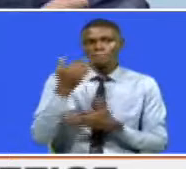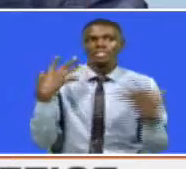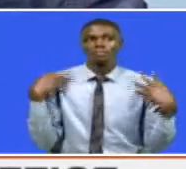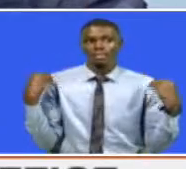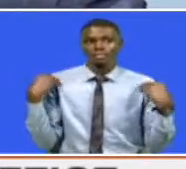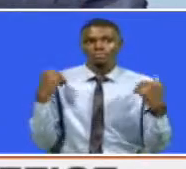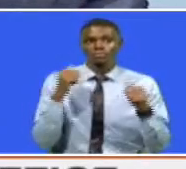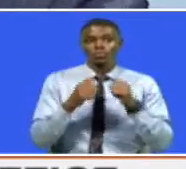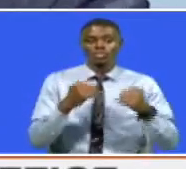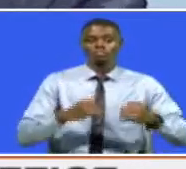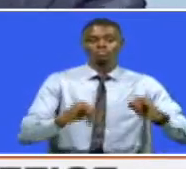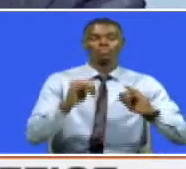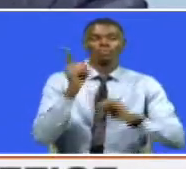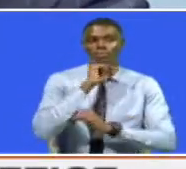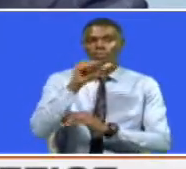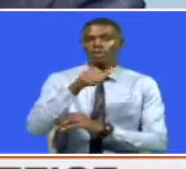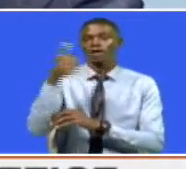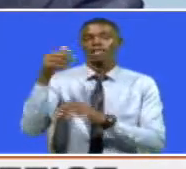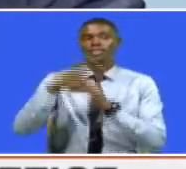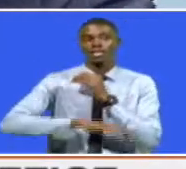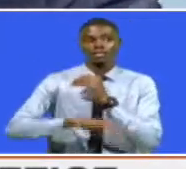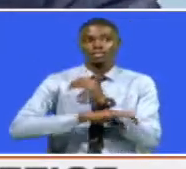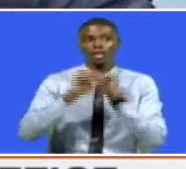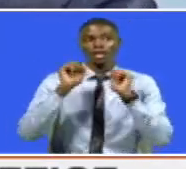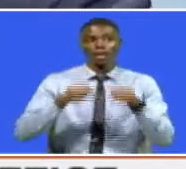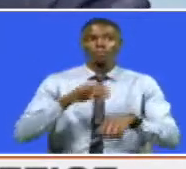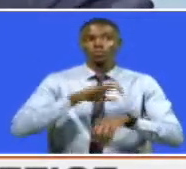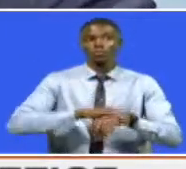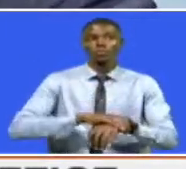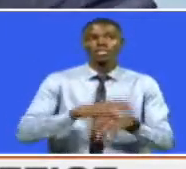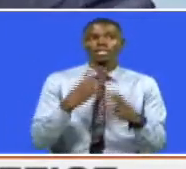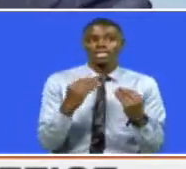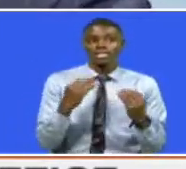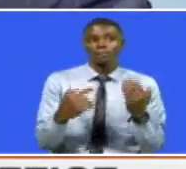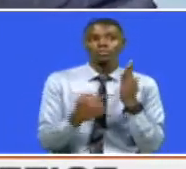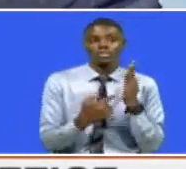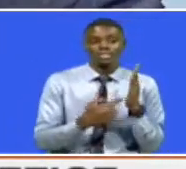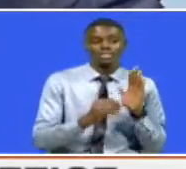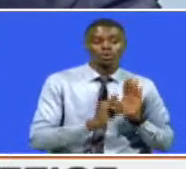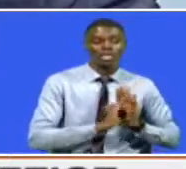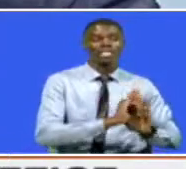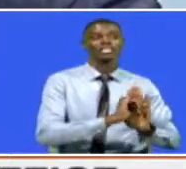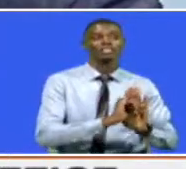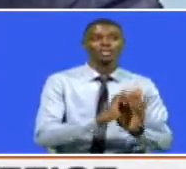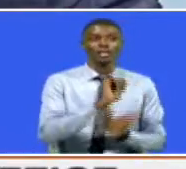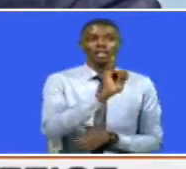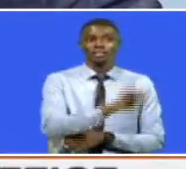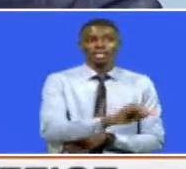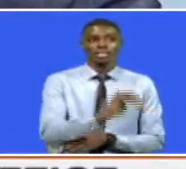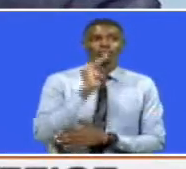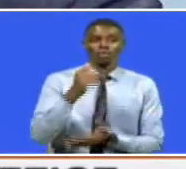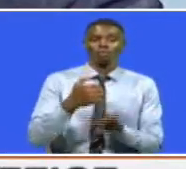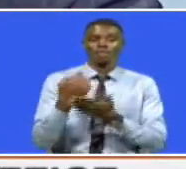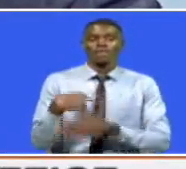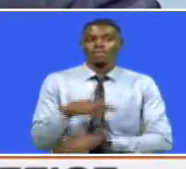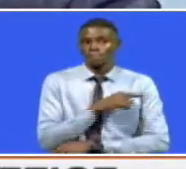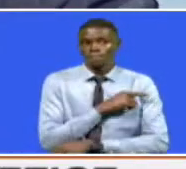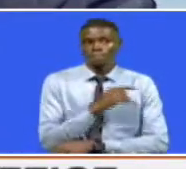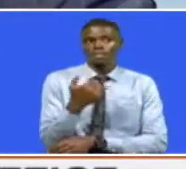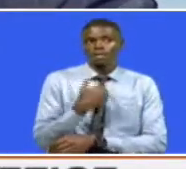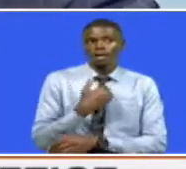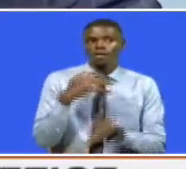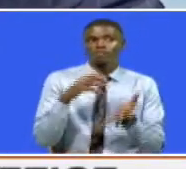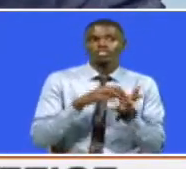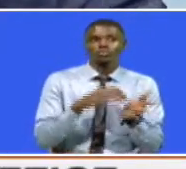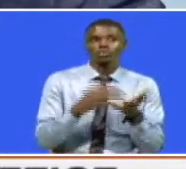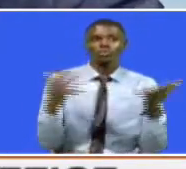been implemented elsewhere, we will be able to get a single digital identity, and that will enable us have a